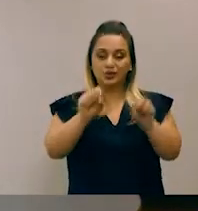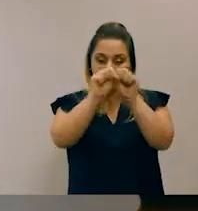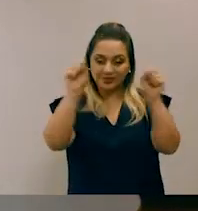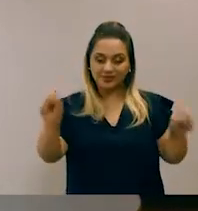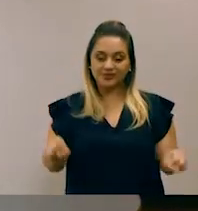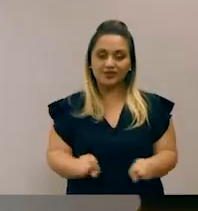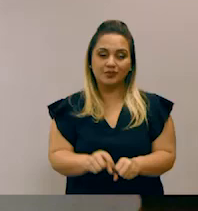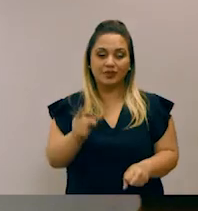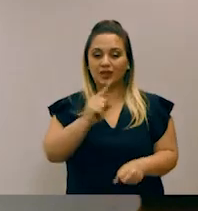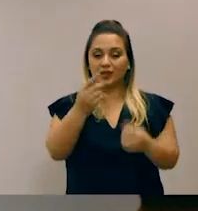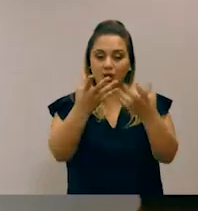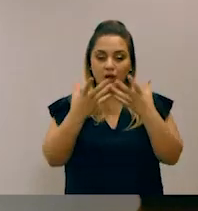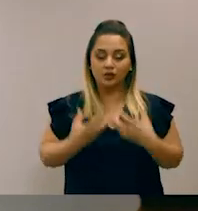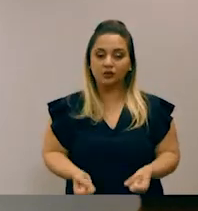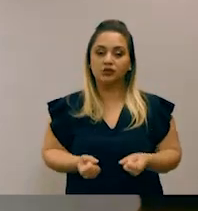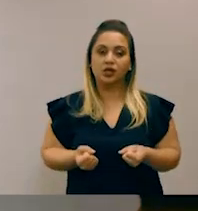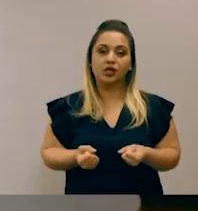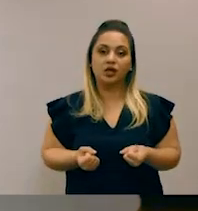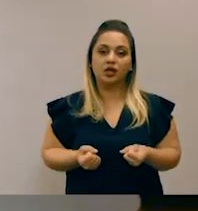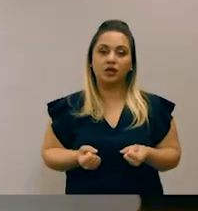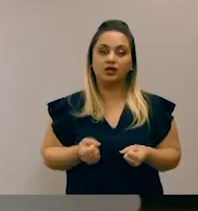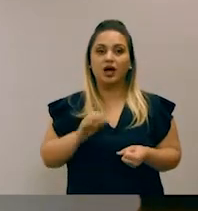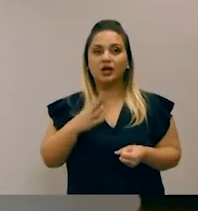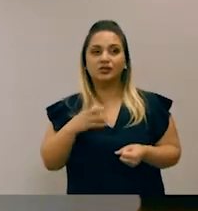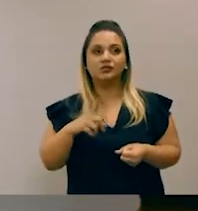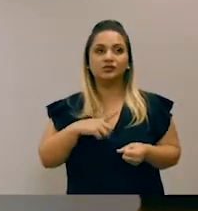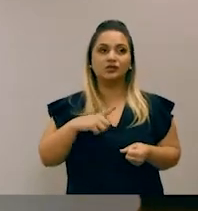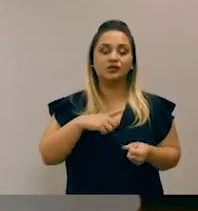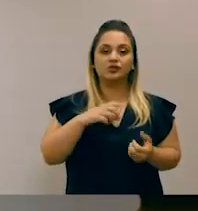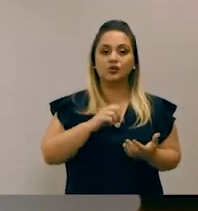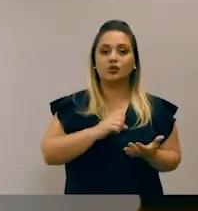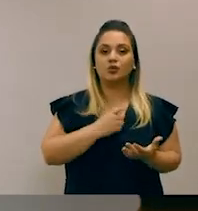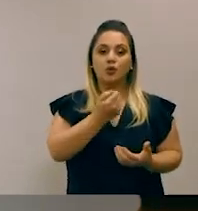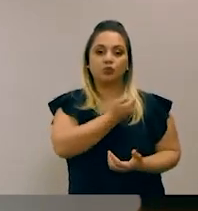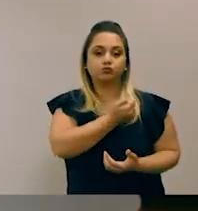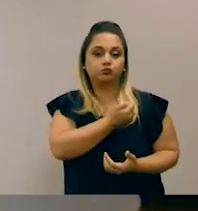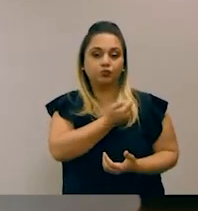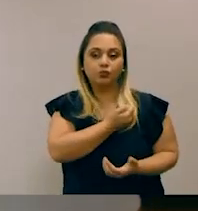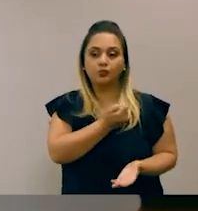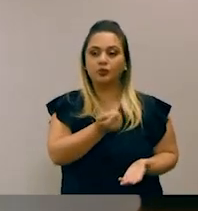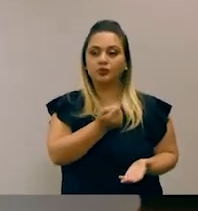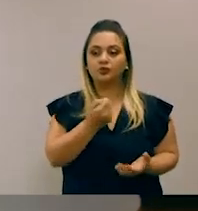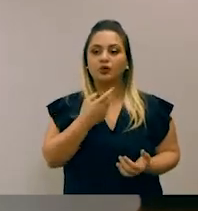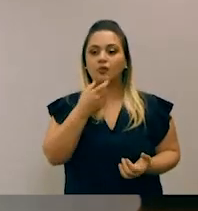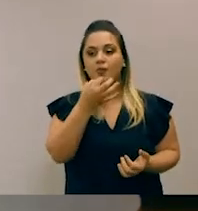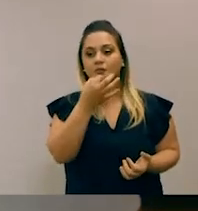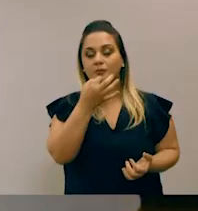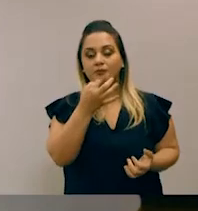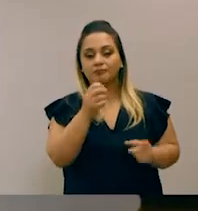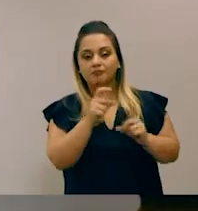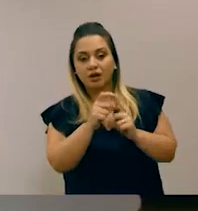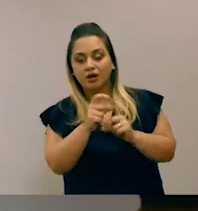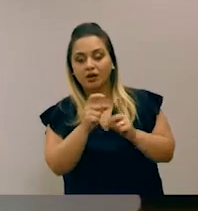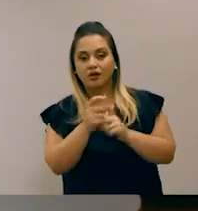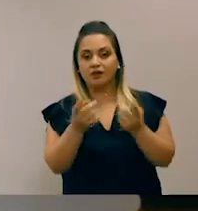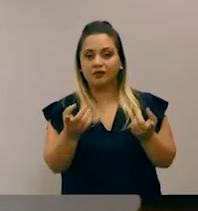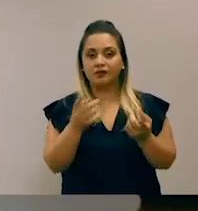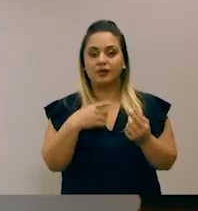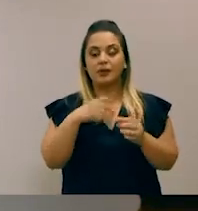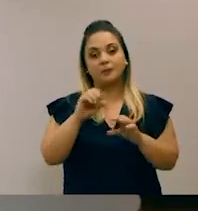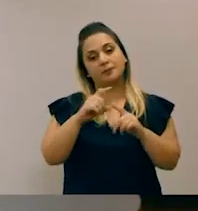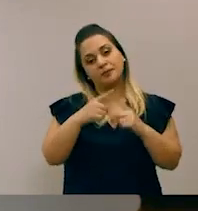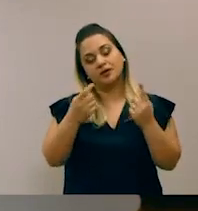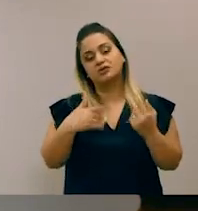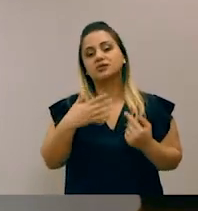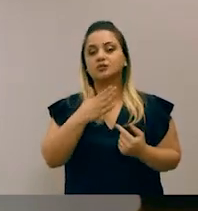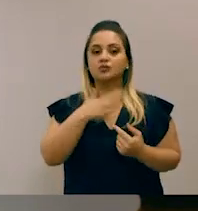a criticism. They don't accept some documents with a certain number of valid words.